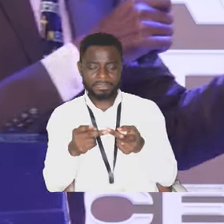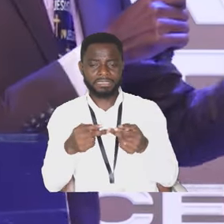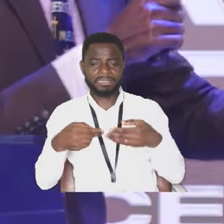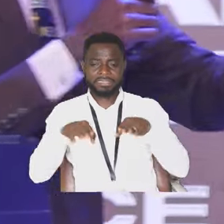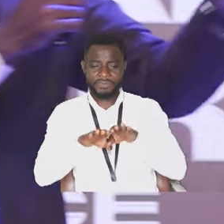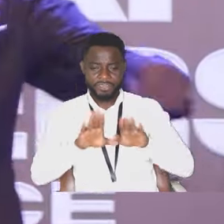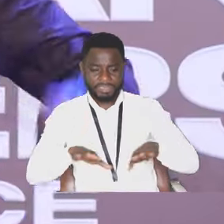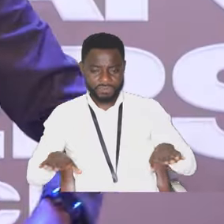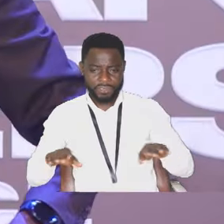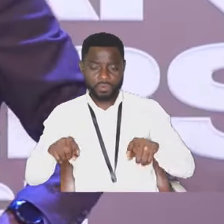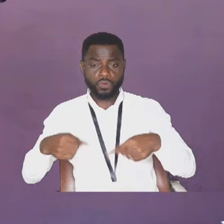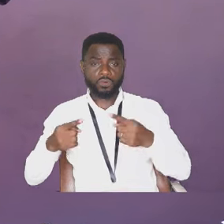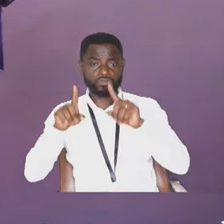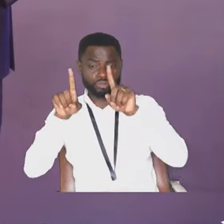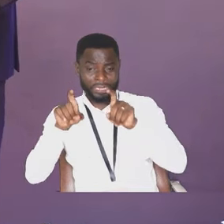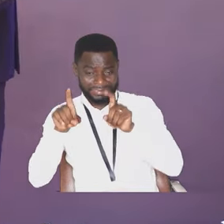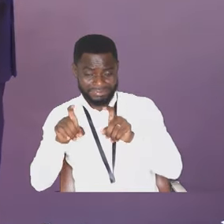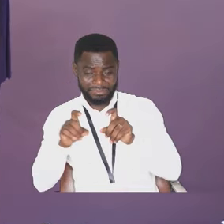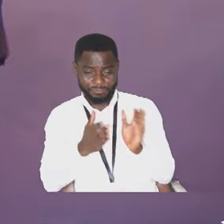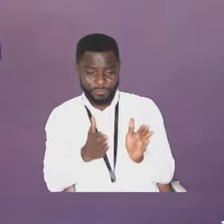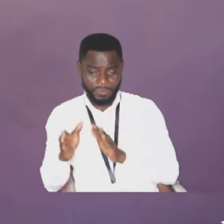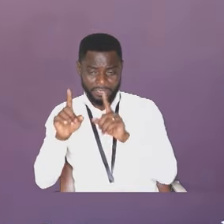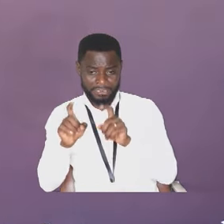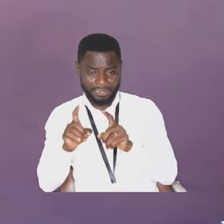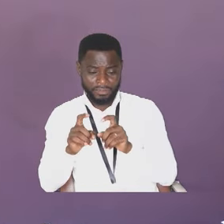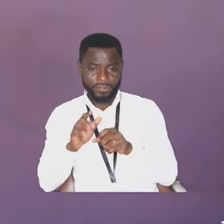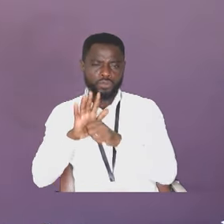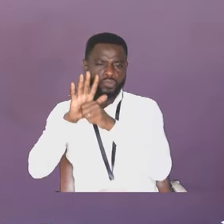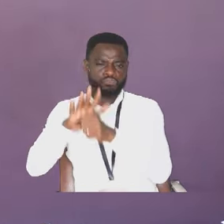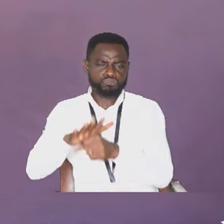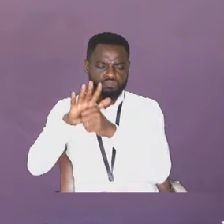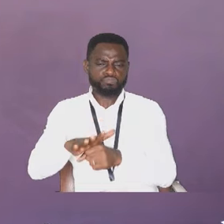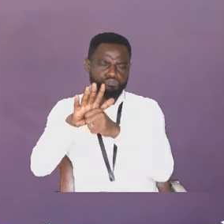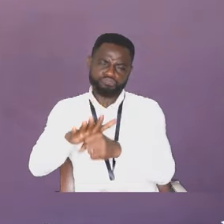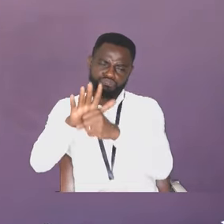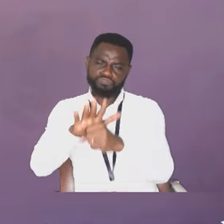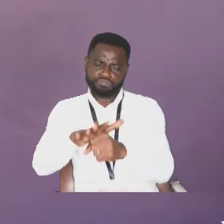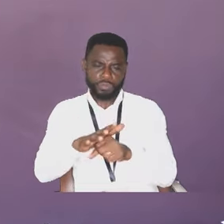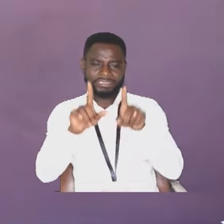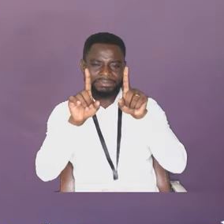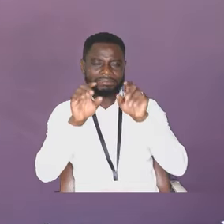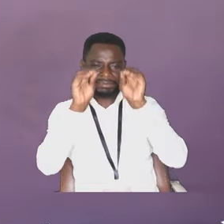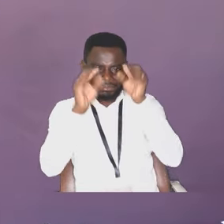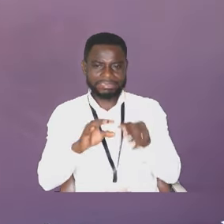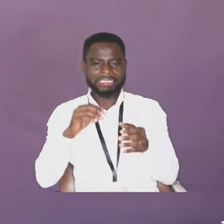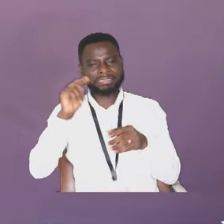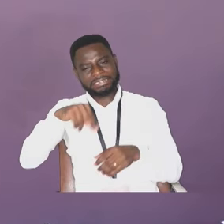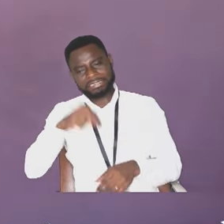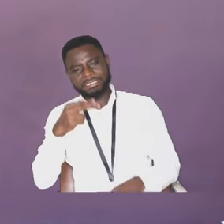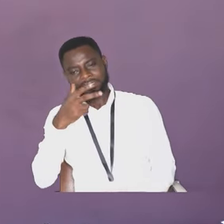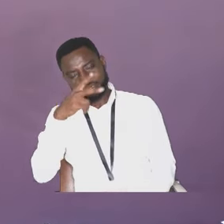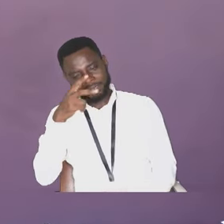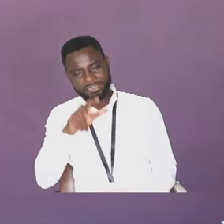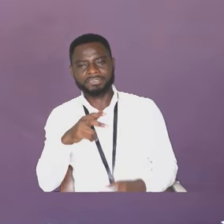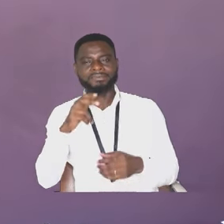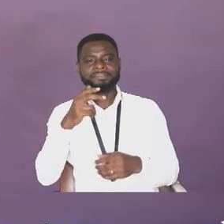who are going to write examination will go and put pressure on their teacher that they need apple. And then they will go